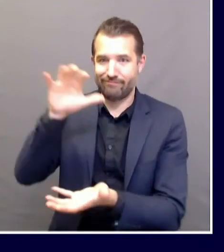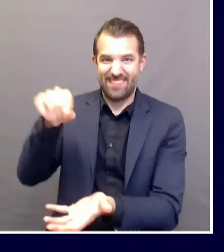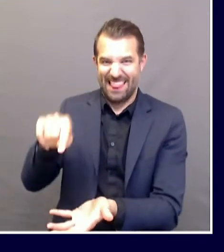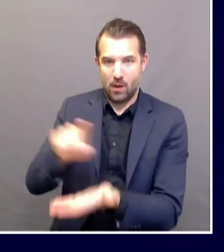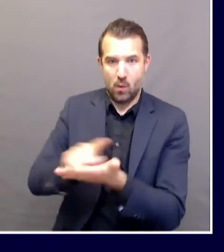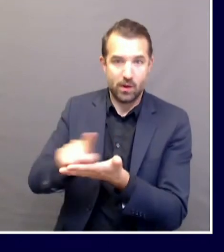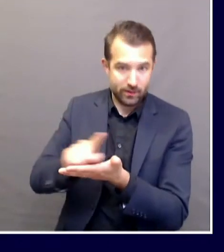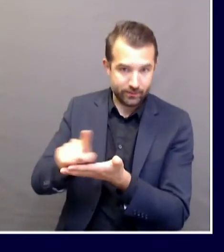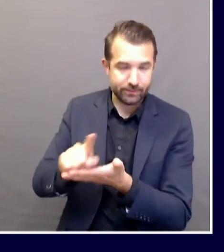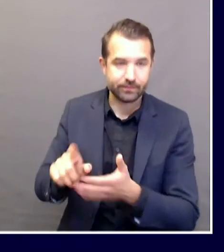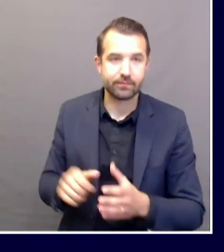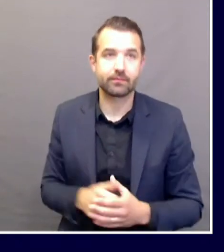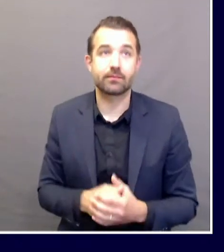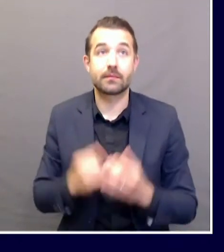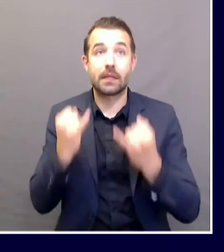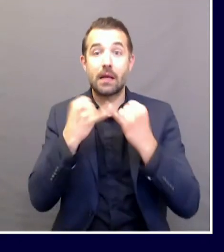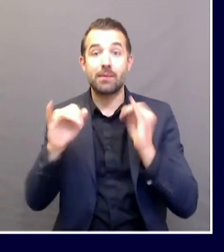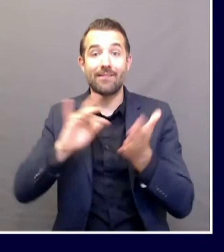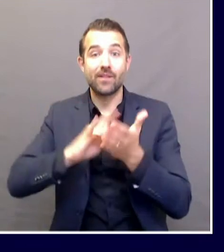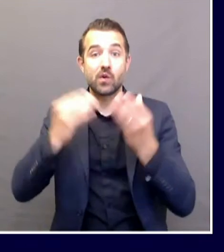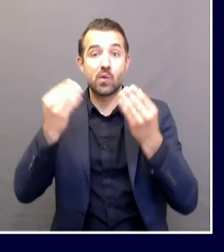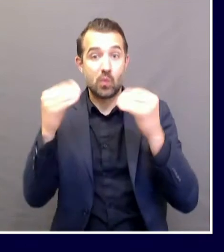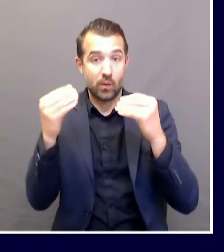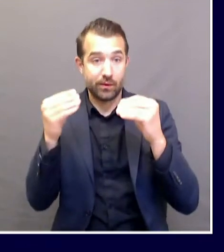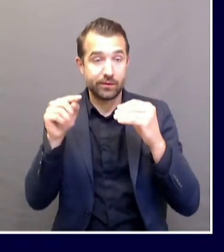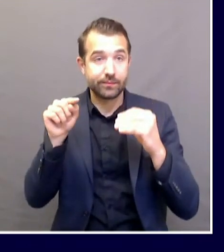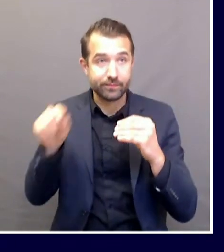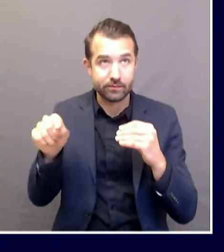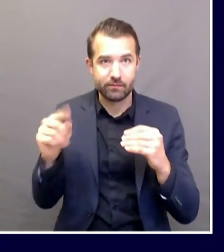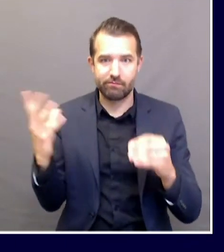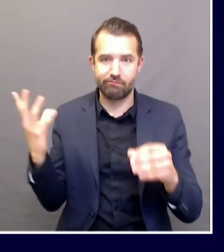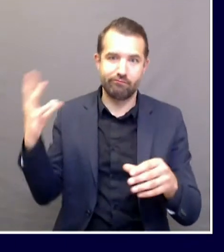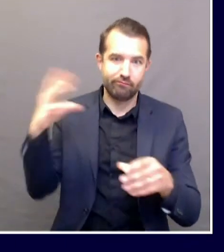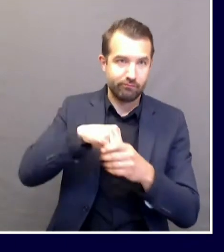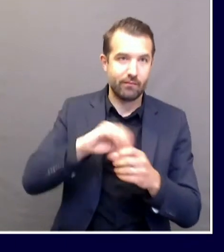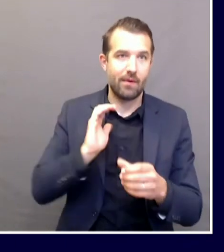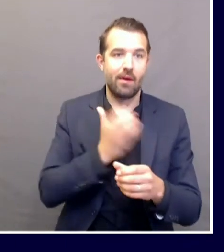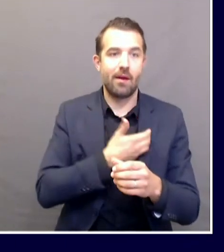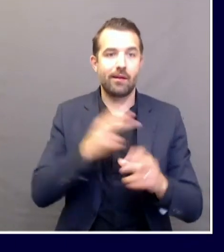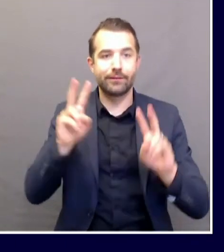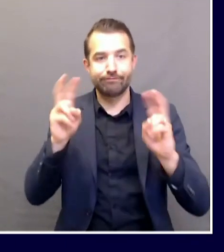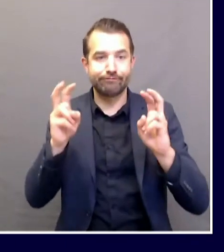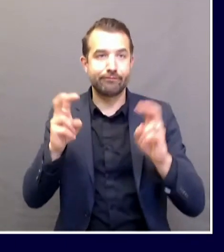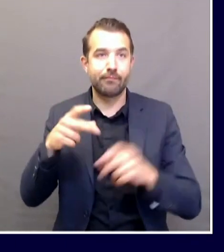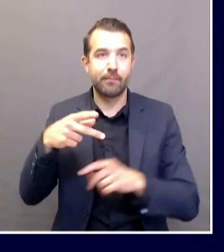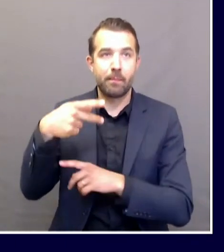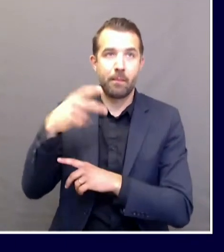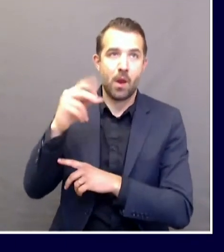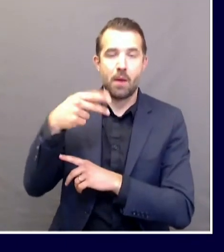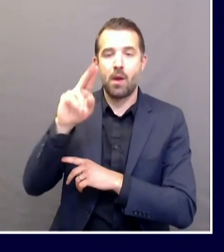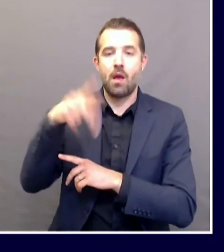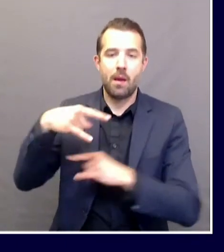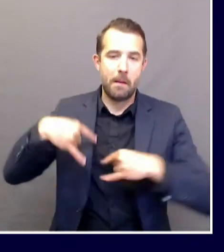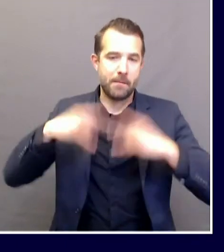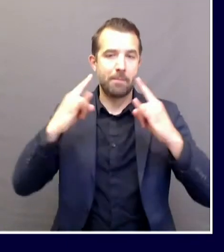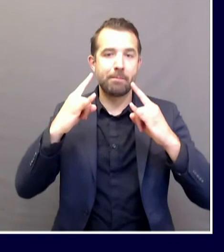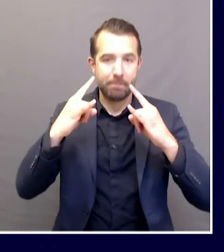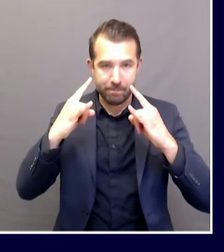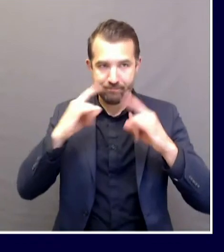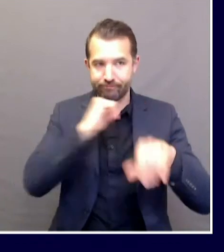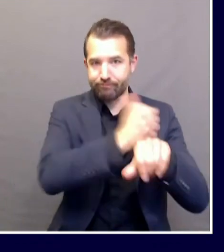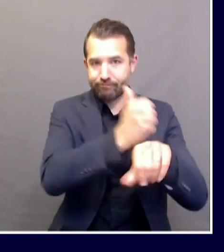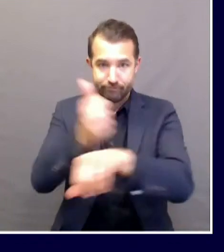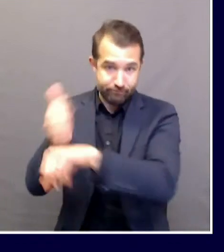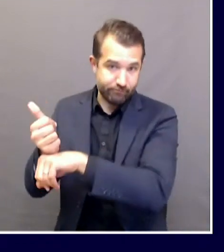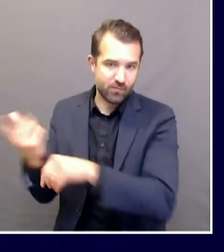pop-up equity clinics. The way that works is that we receive applications from those who would like to sponsor such